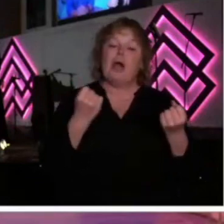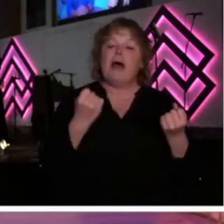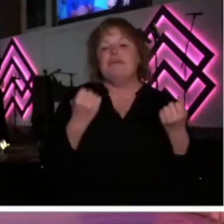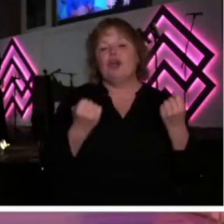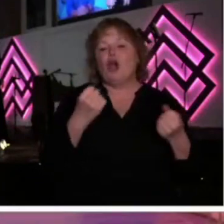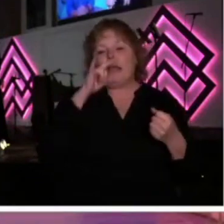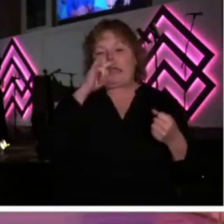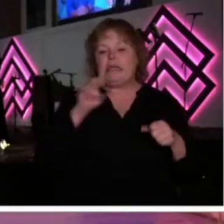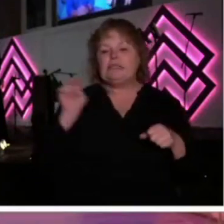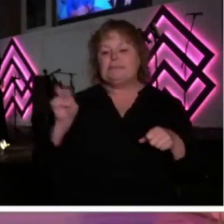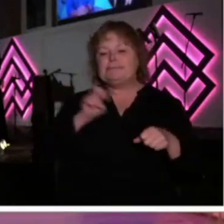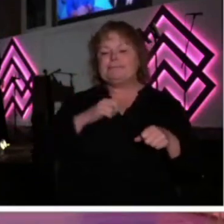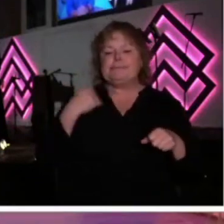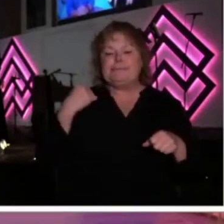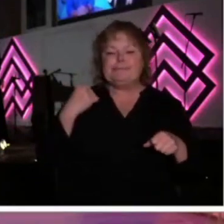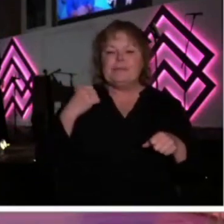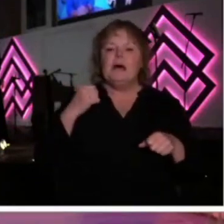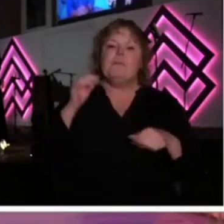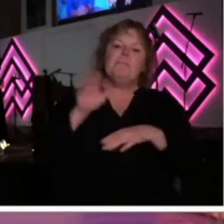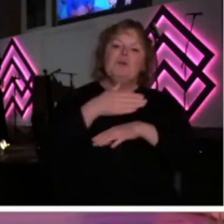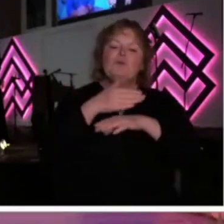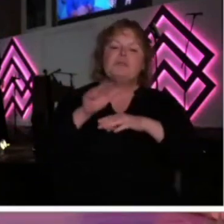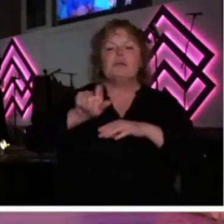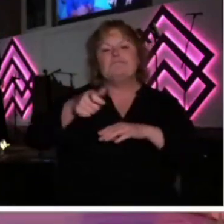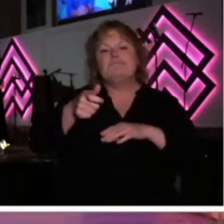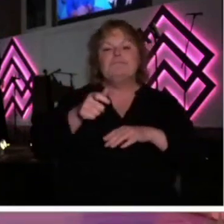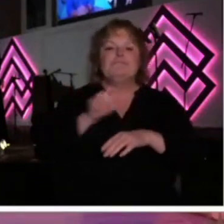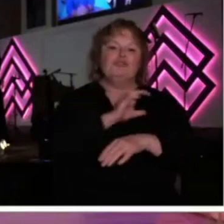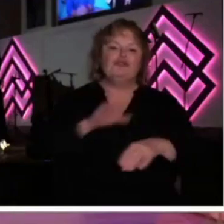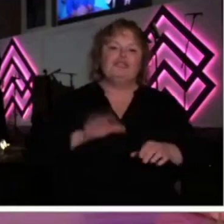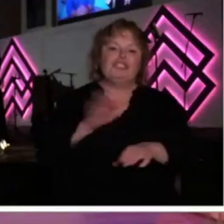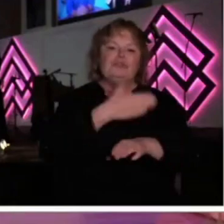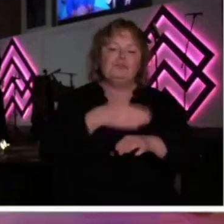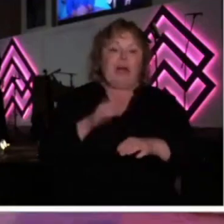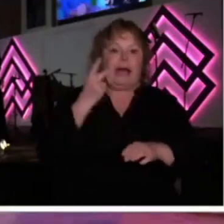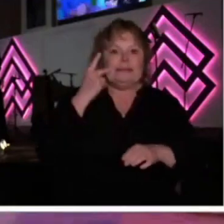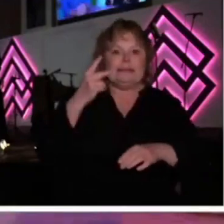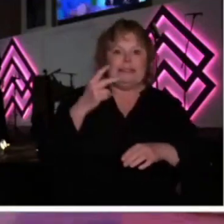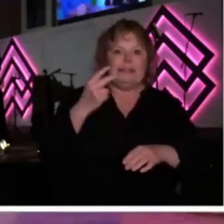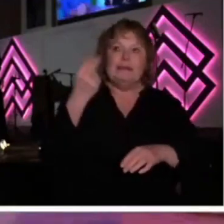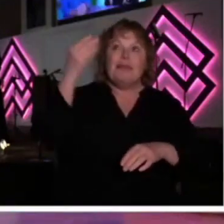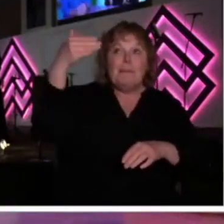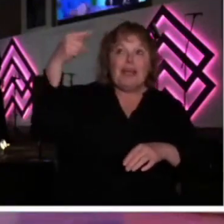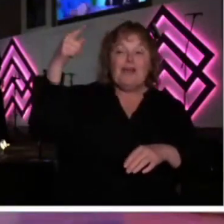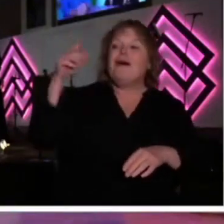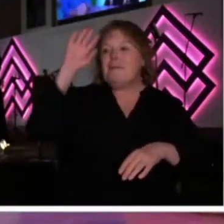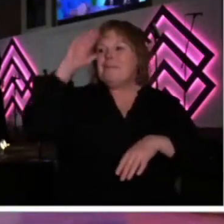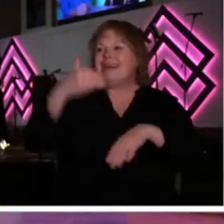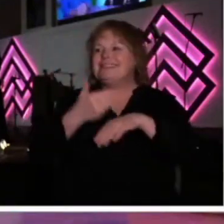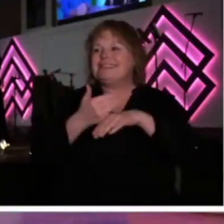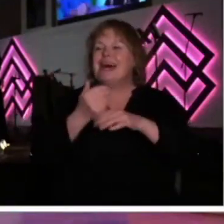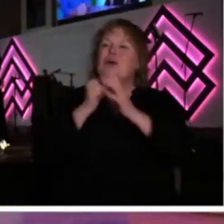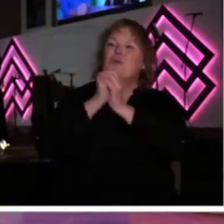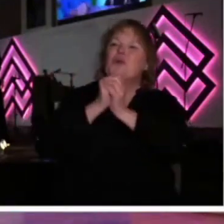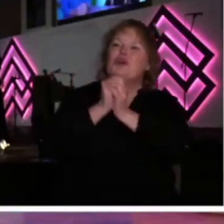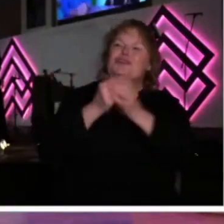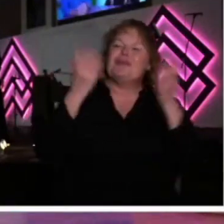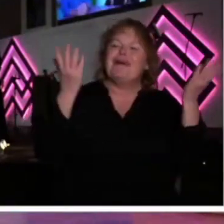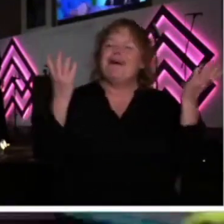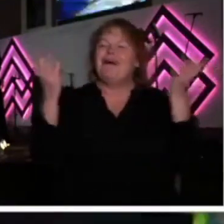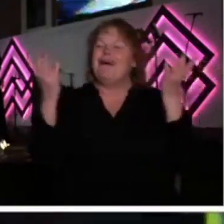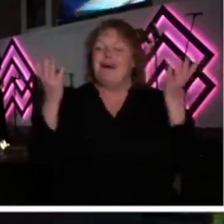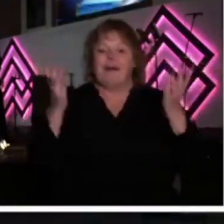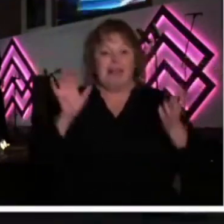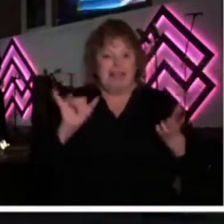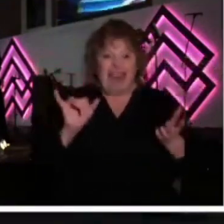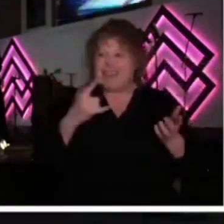myself. And then I'll, like, look in the rearview mirror and I see Jaden worshiping, you know. And I mean, that takes village,